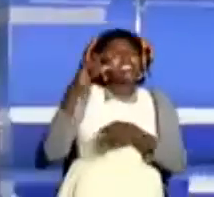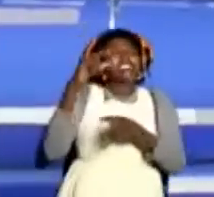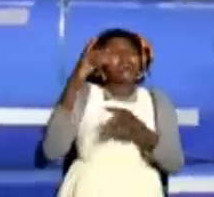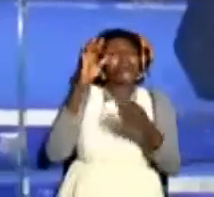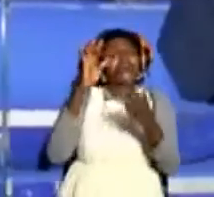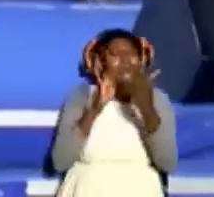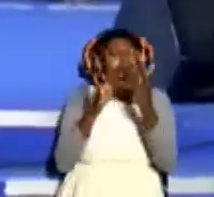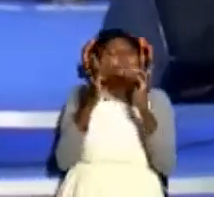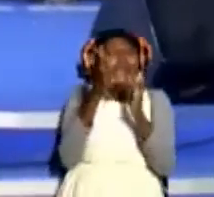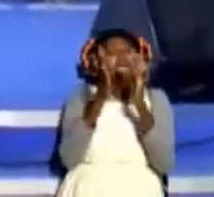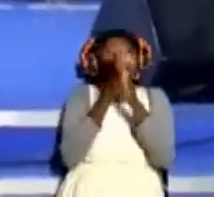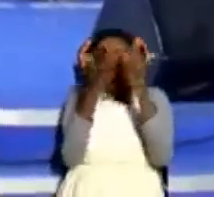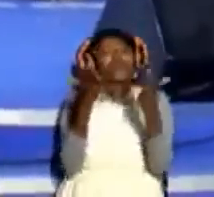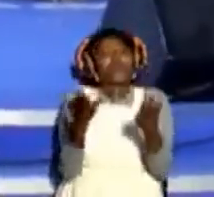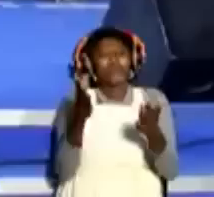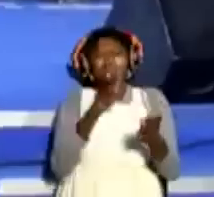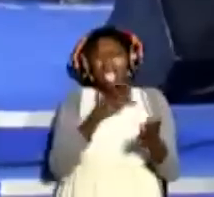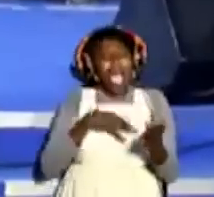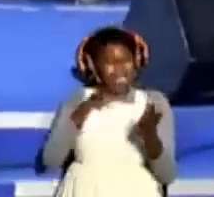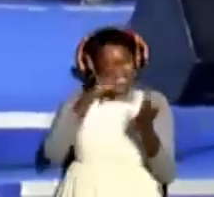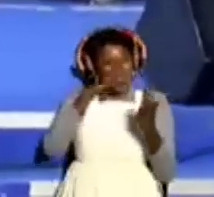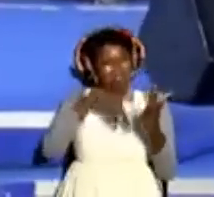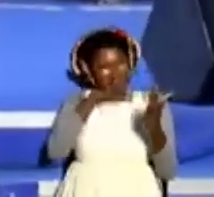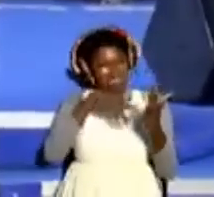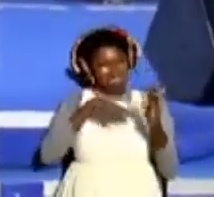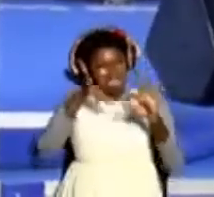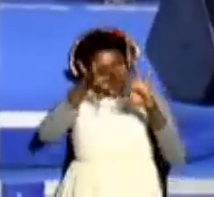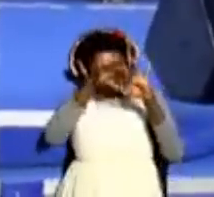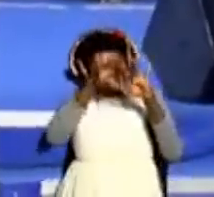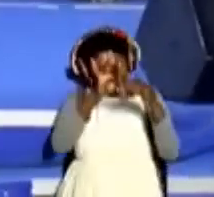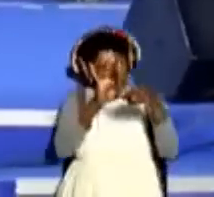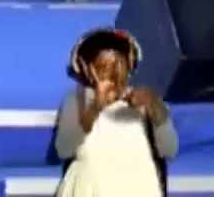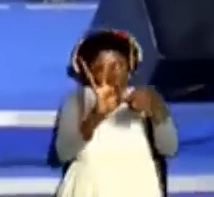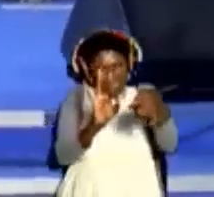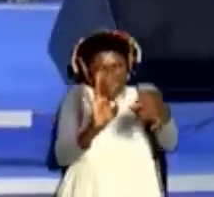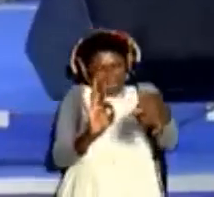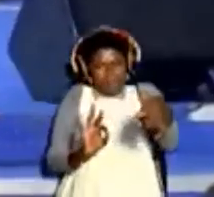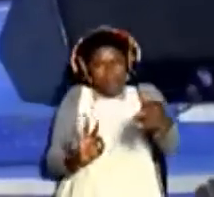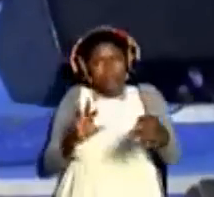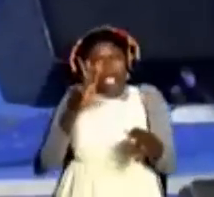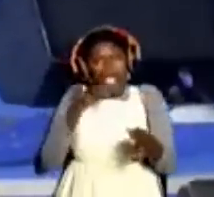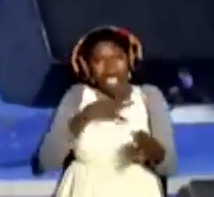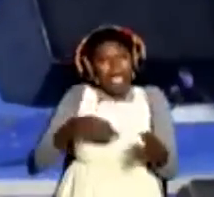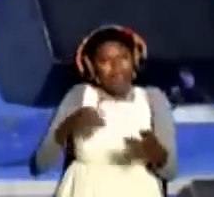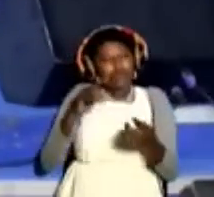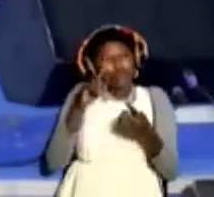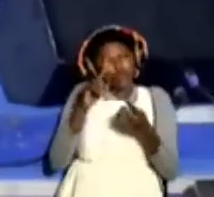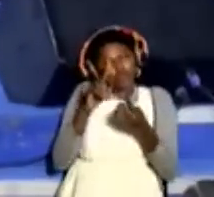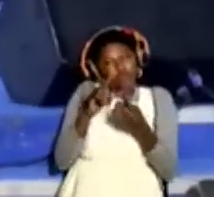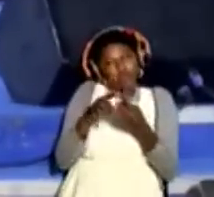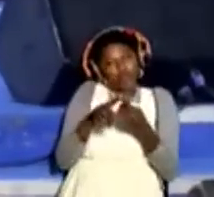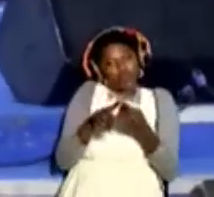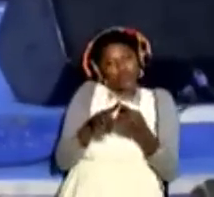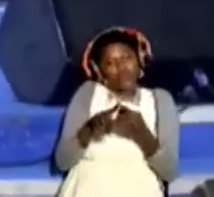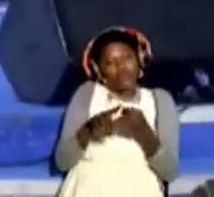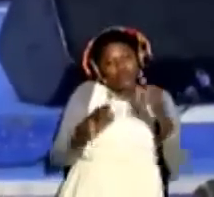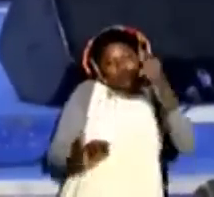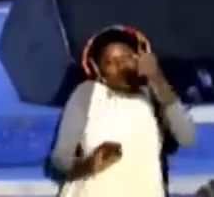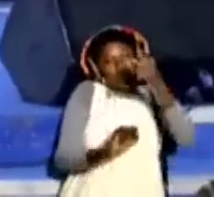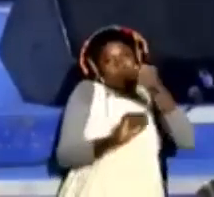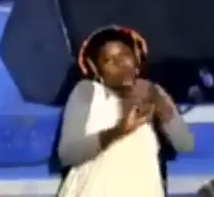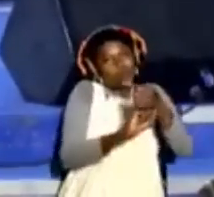the scripture as if they are tearing it in order to